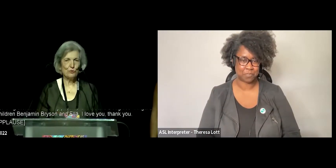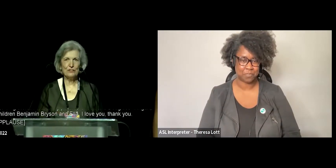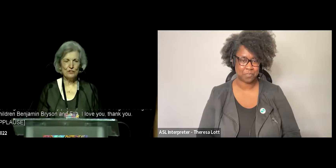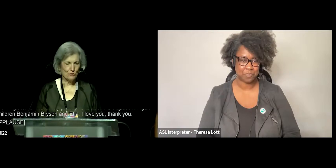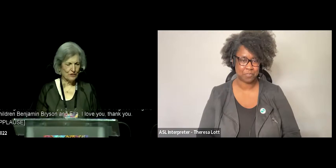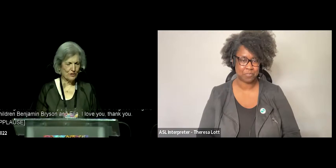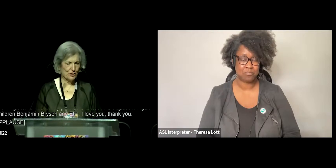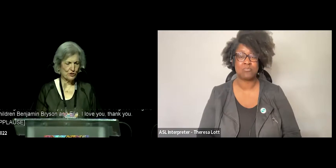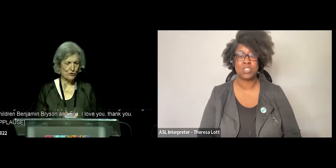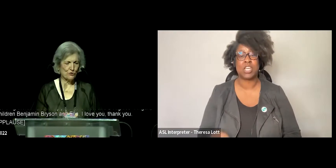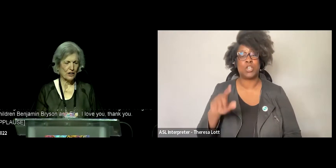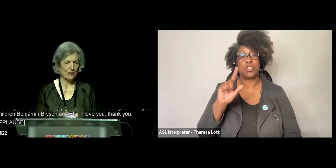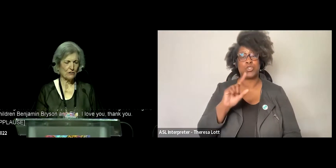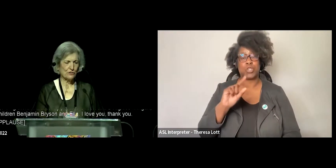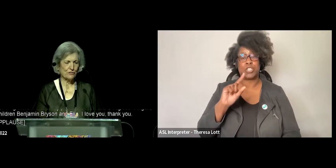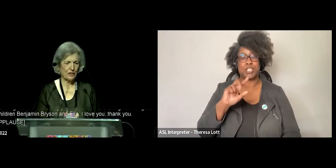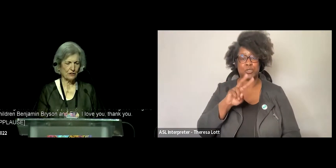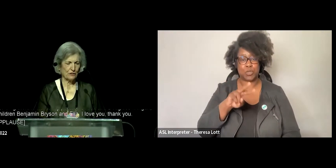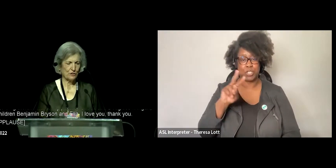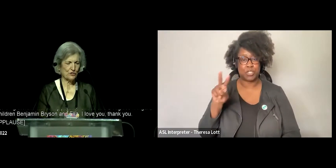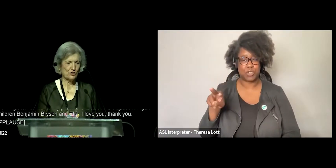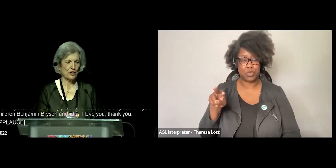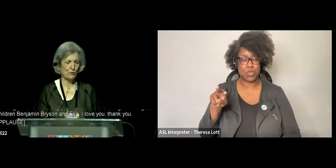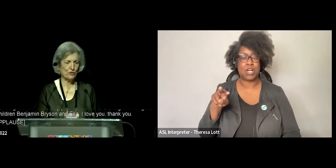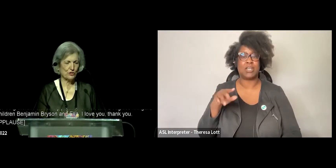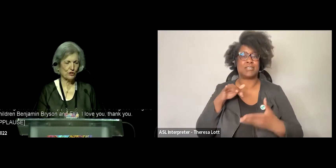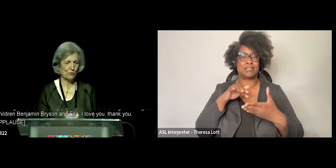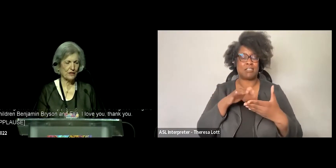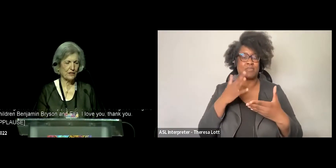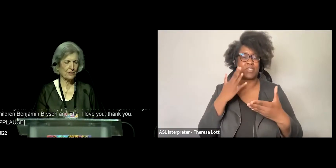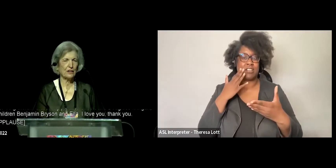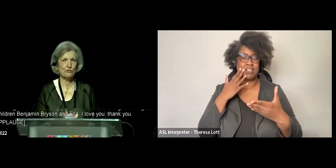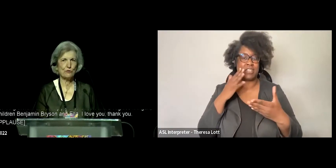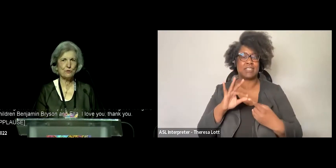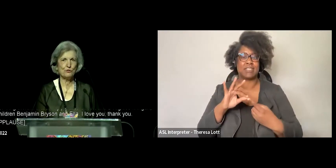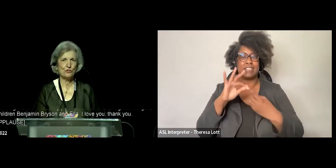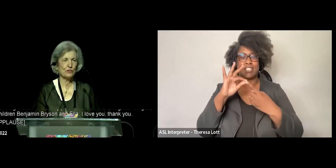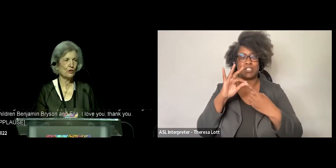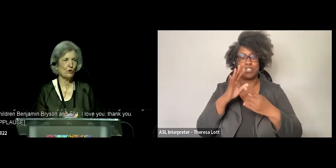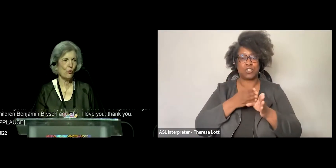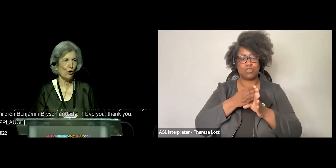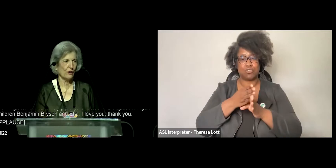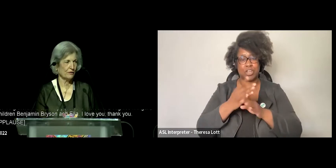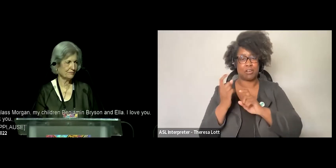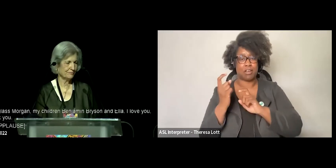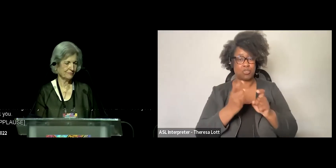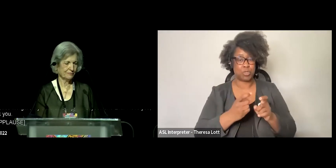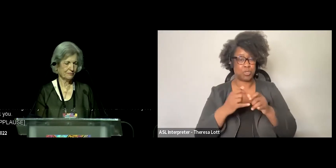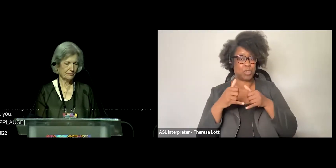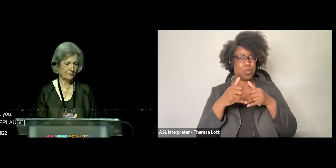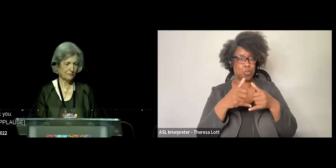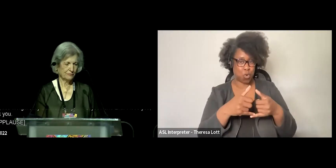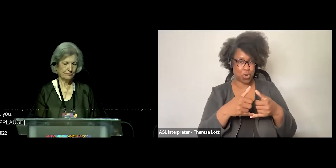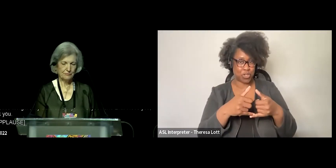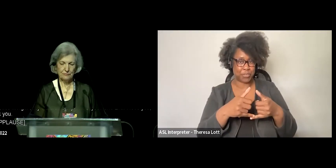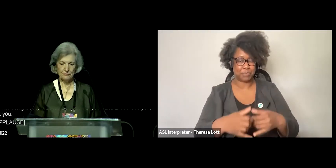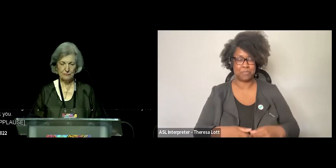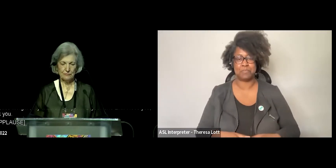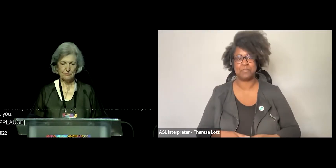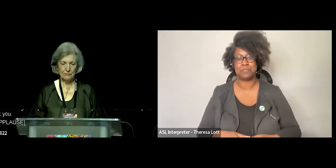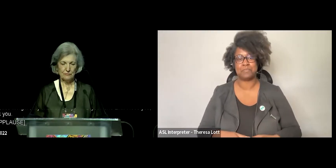The 2022 Scholars of Color Distinguished Career Contribution Award.